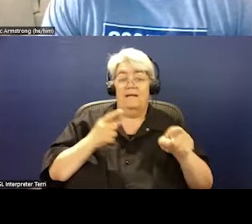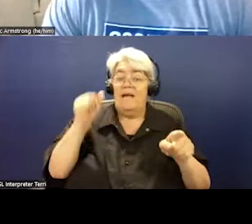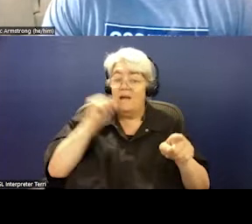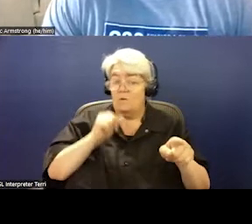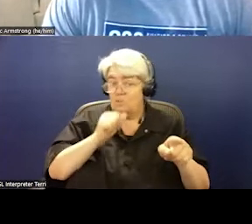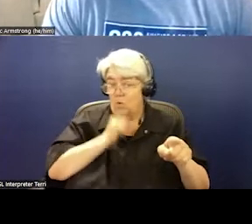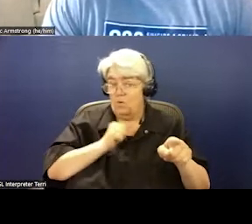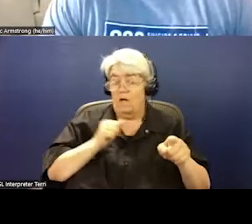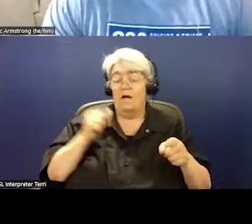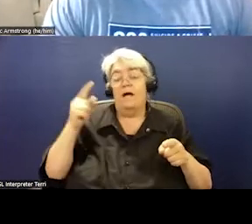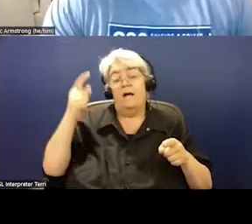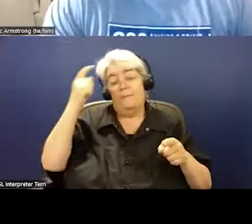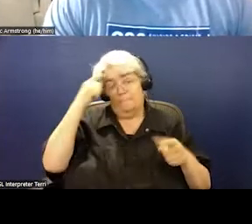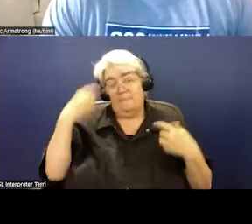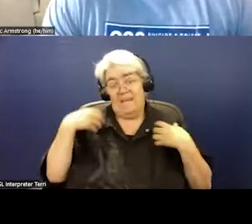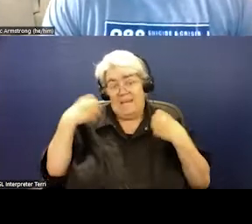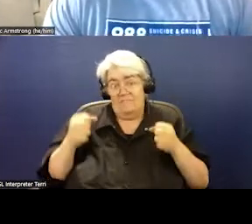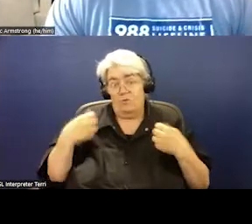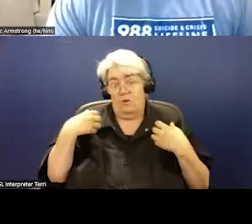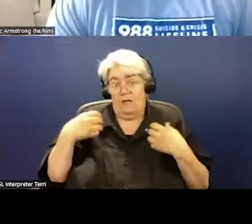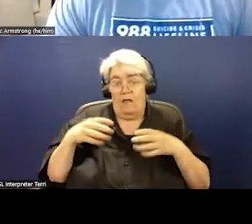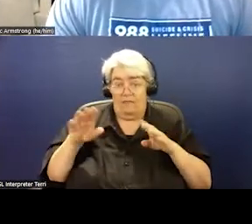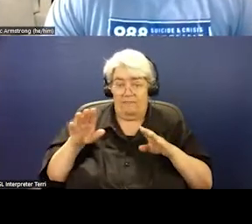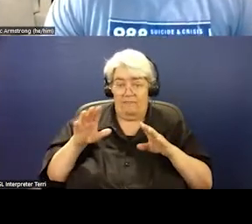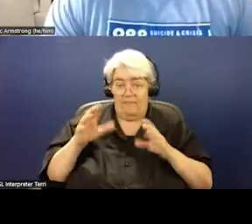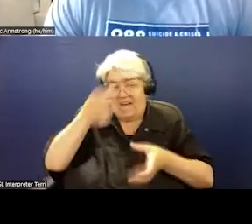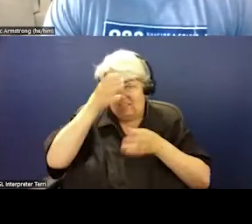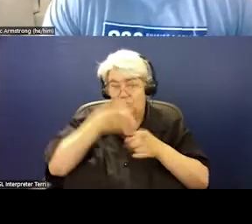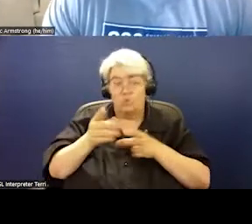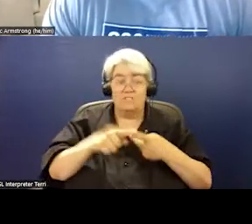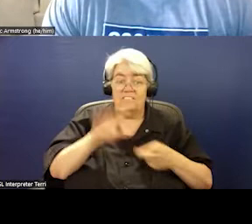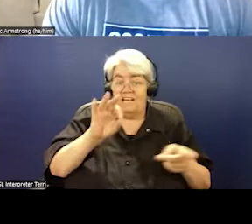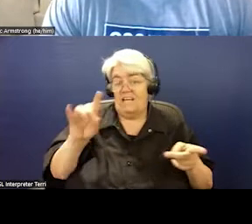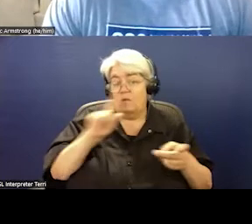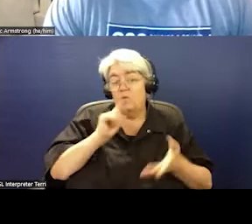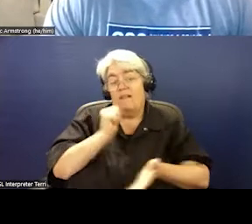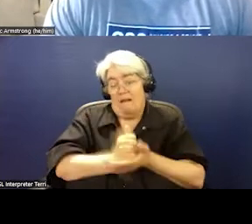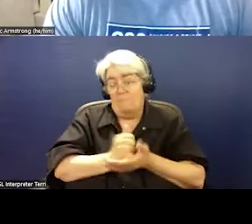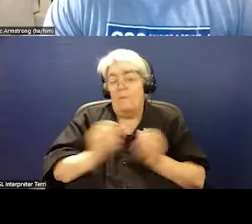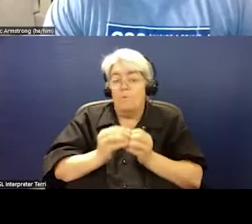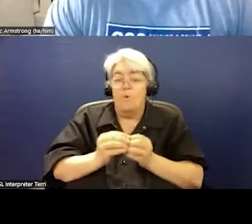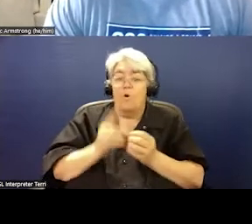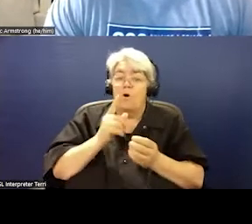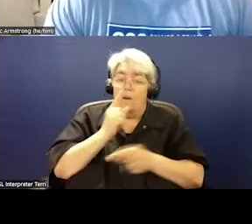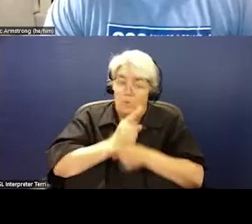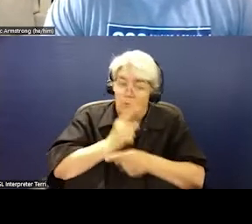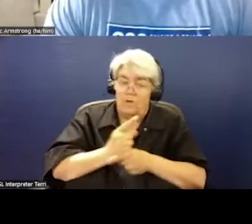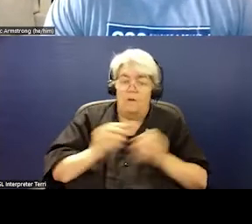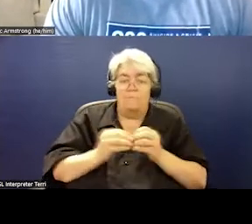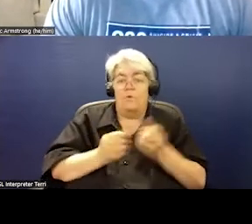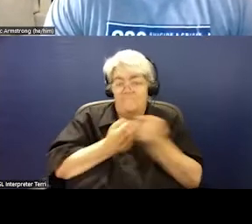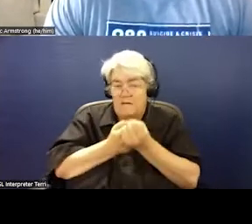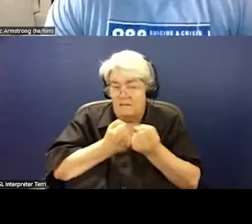health experts say 988 will create a more appropriate and patient-friendly response system. So we do encourage you to tune